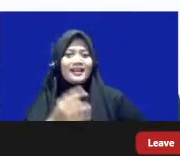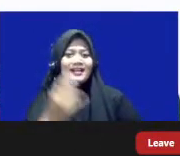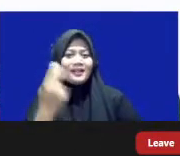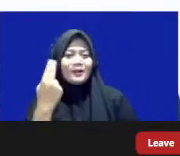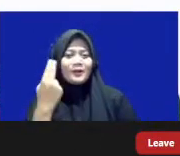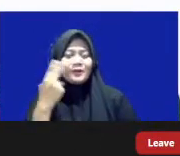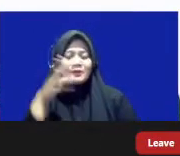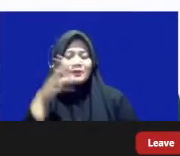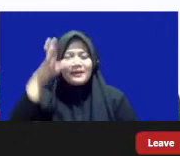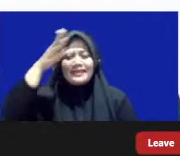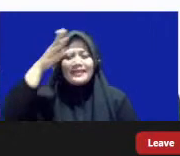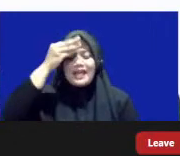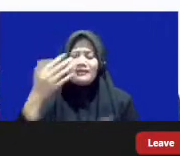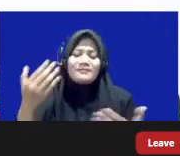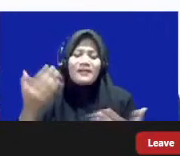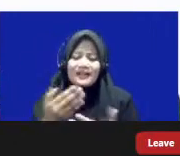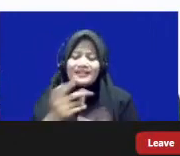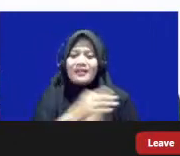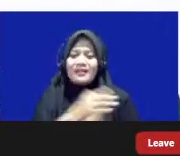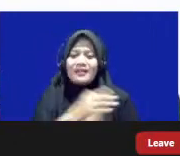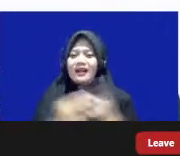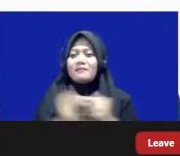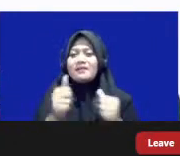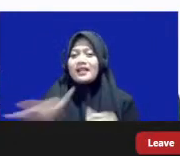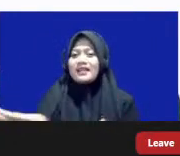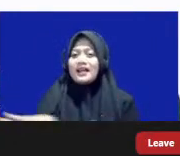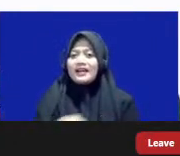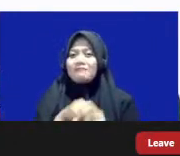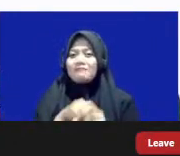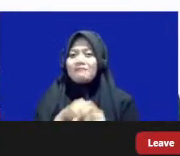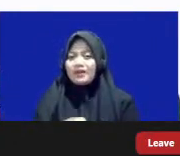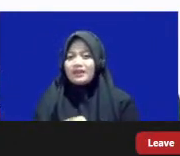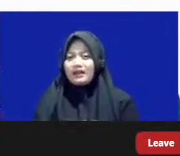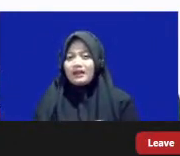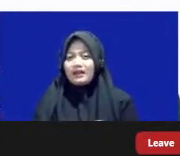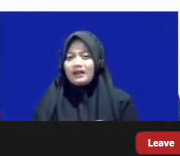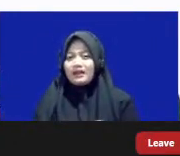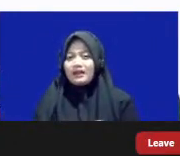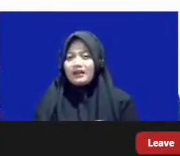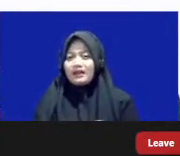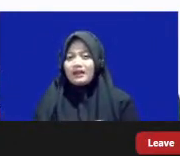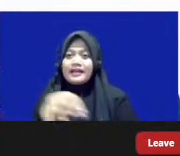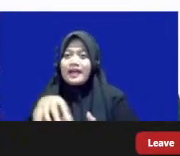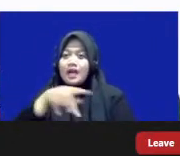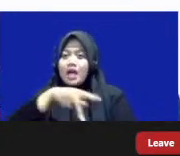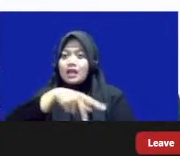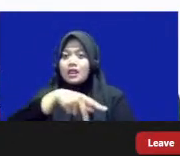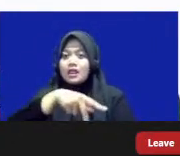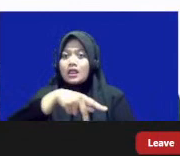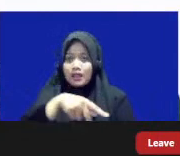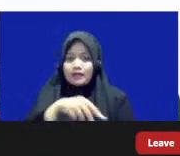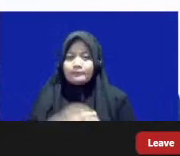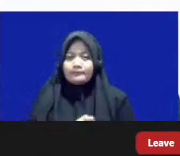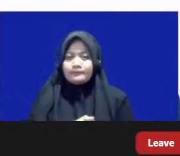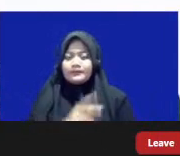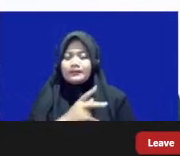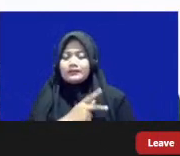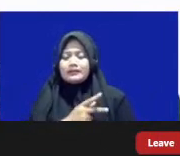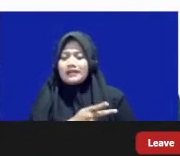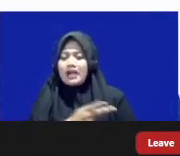the vulnerable area. We want to see more closely. We want to share our